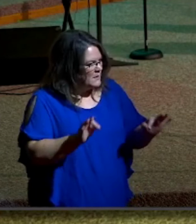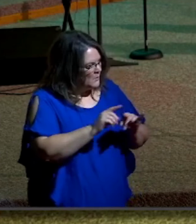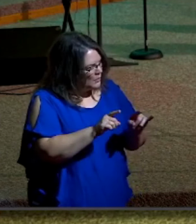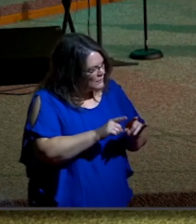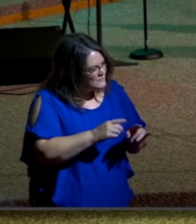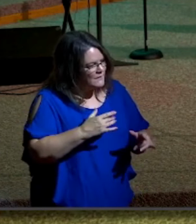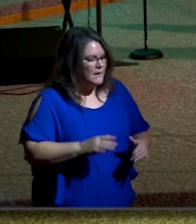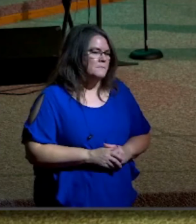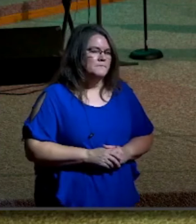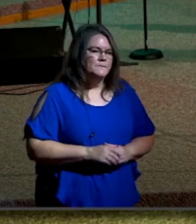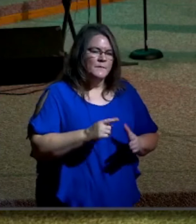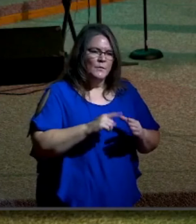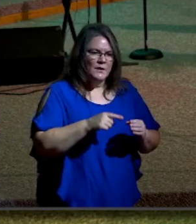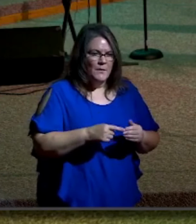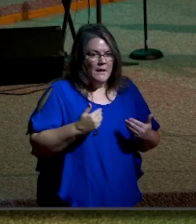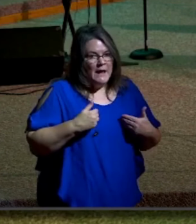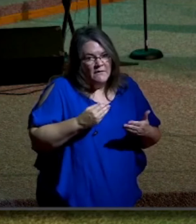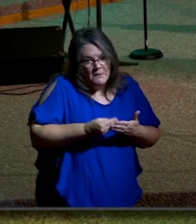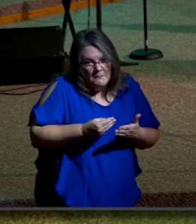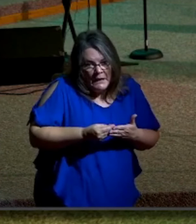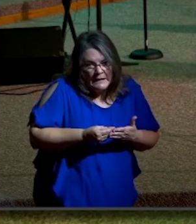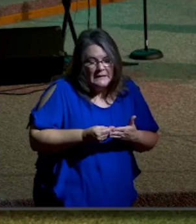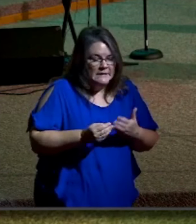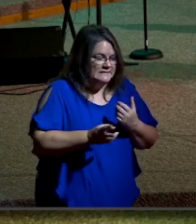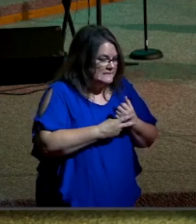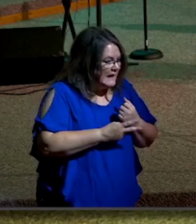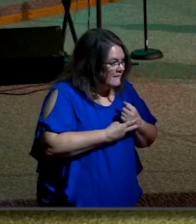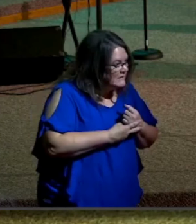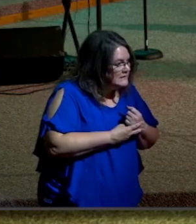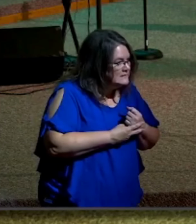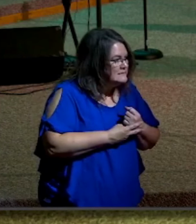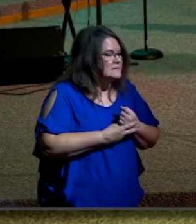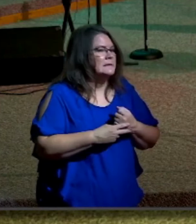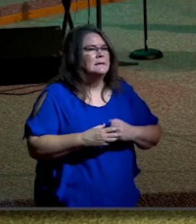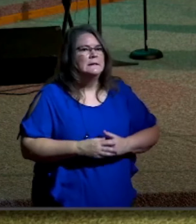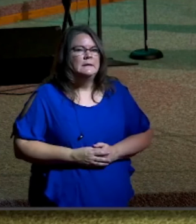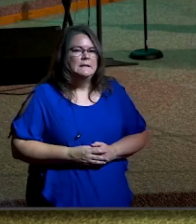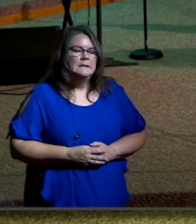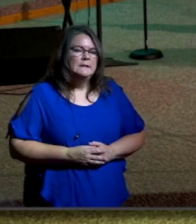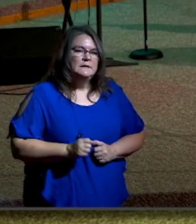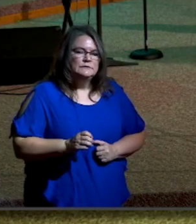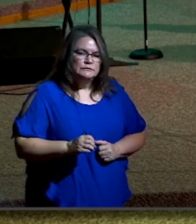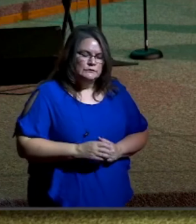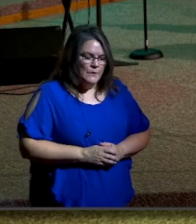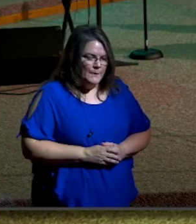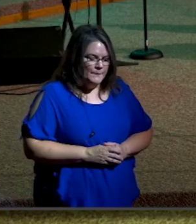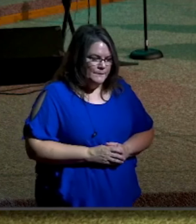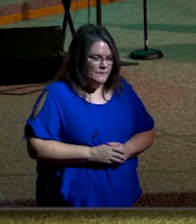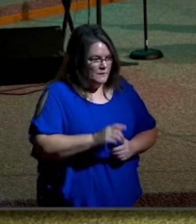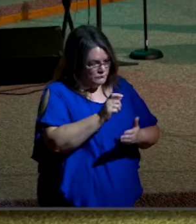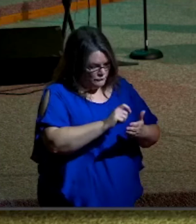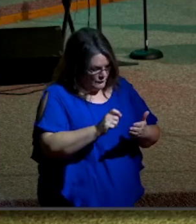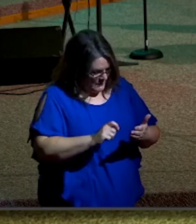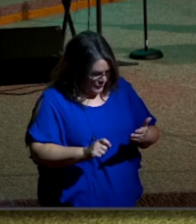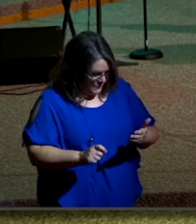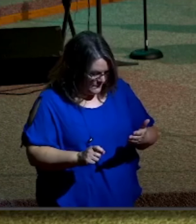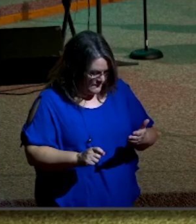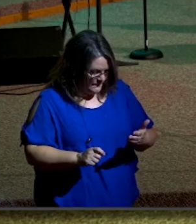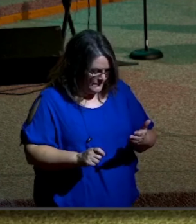having some cash, having some savings. And so literally I wrote down, only